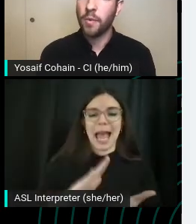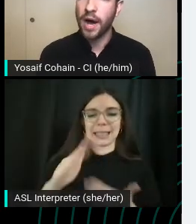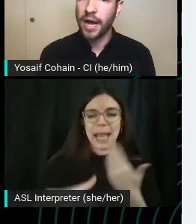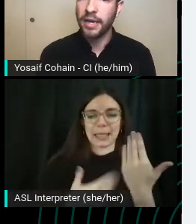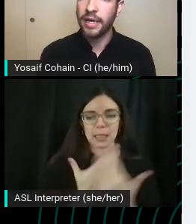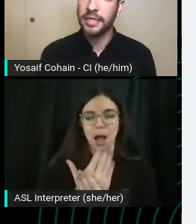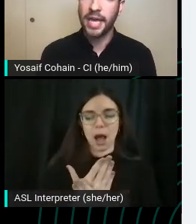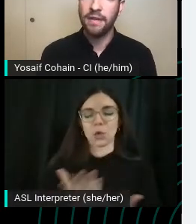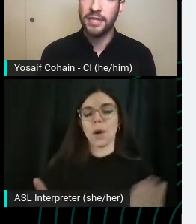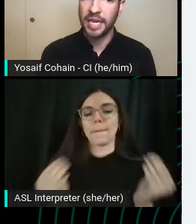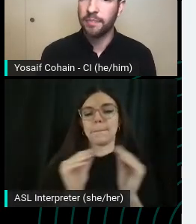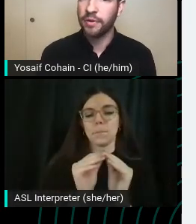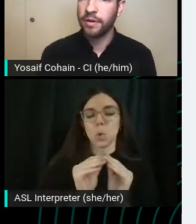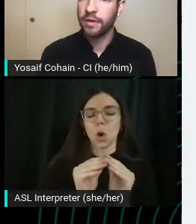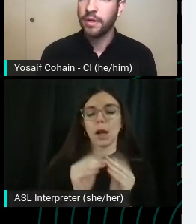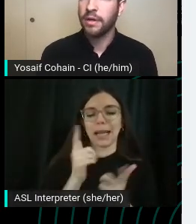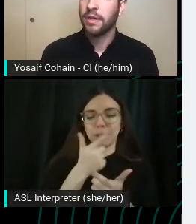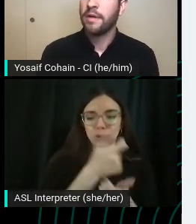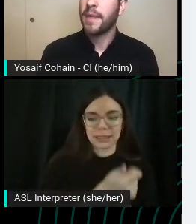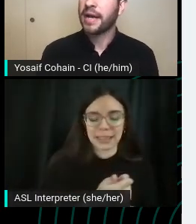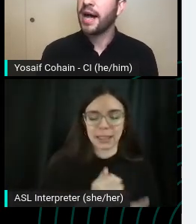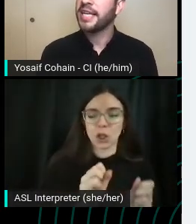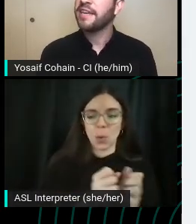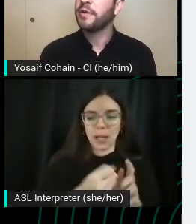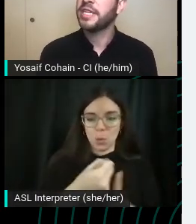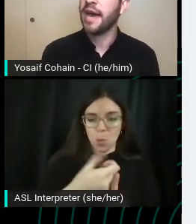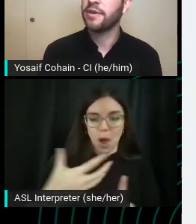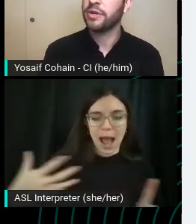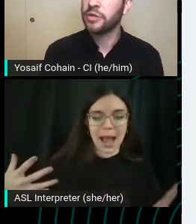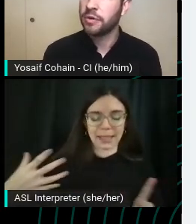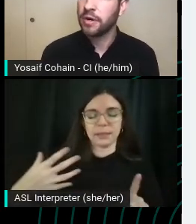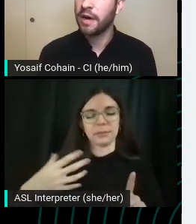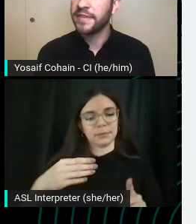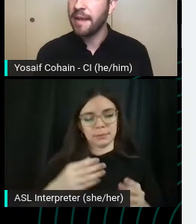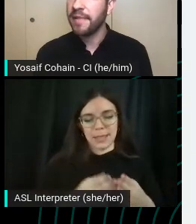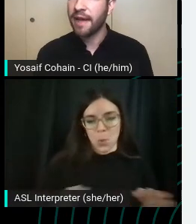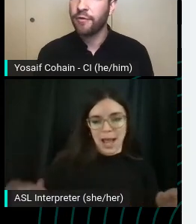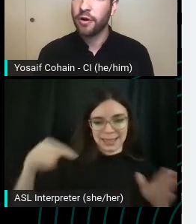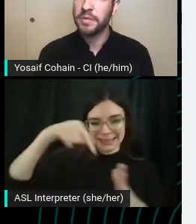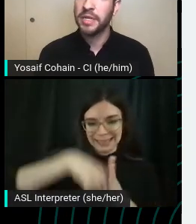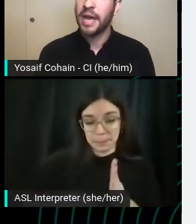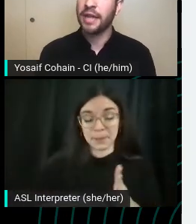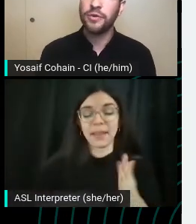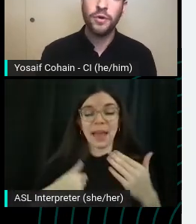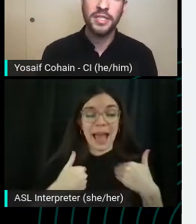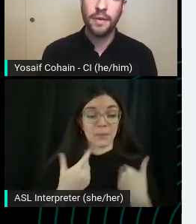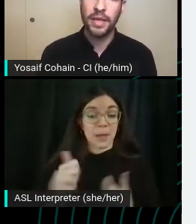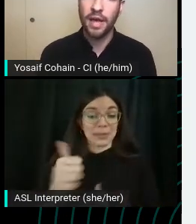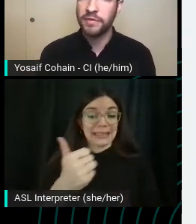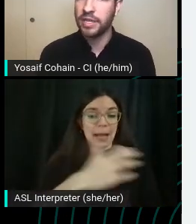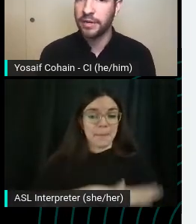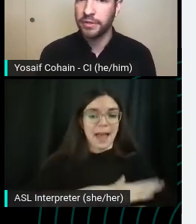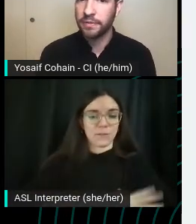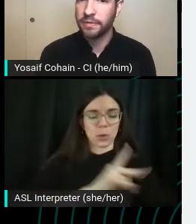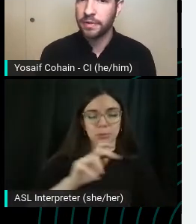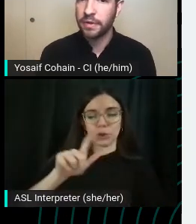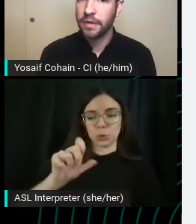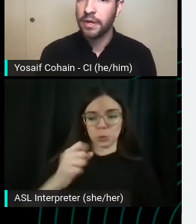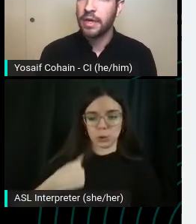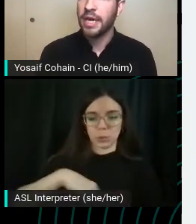going wide instead of deep, my colleagues have put together a tour of 10 platforms and tools that we love to